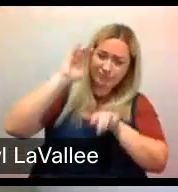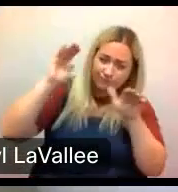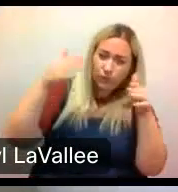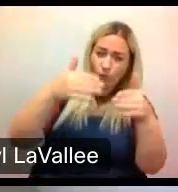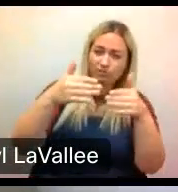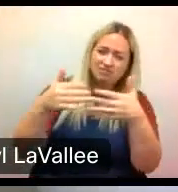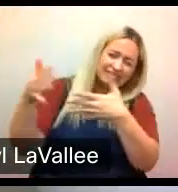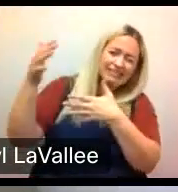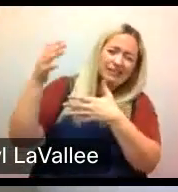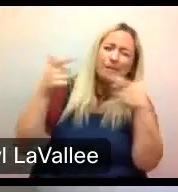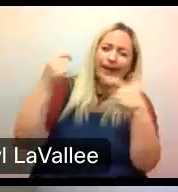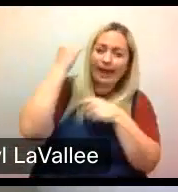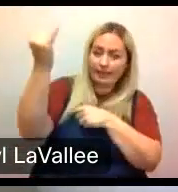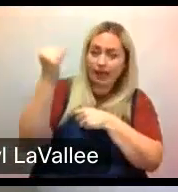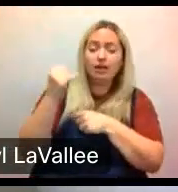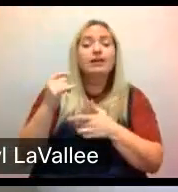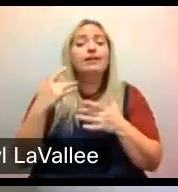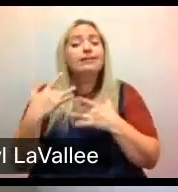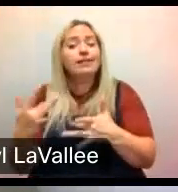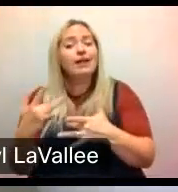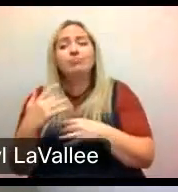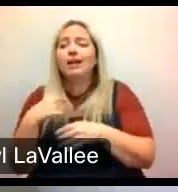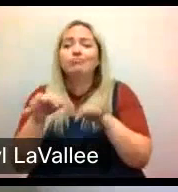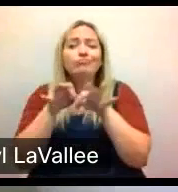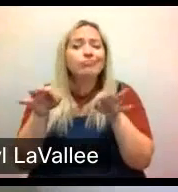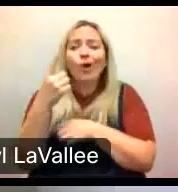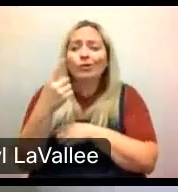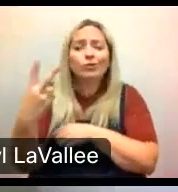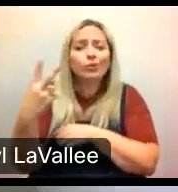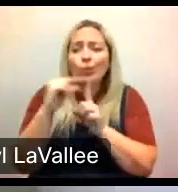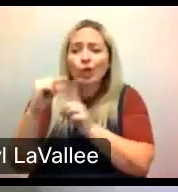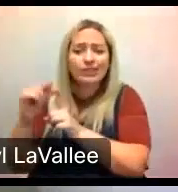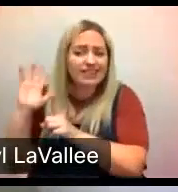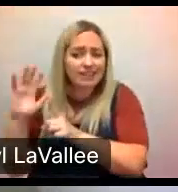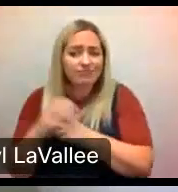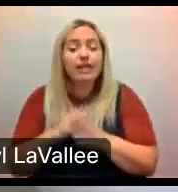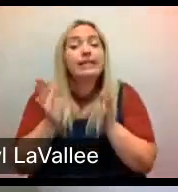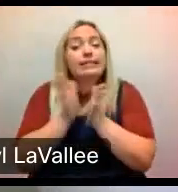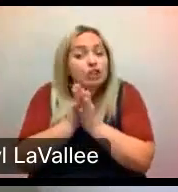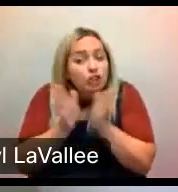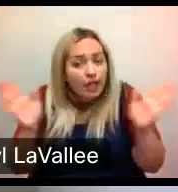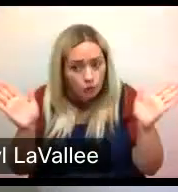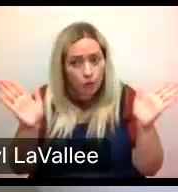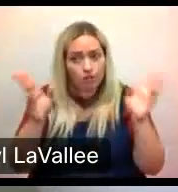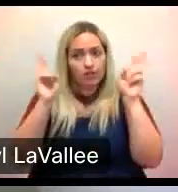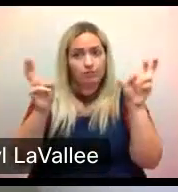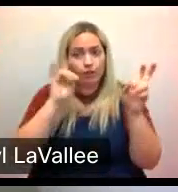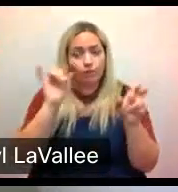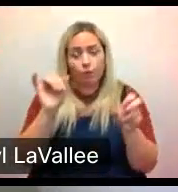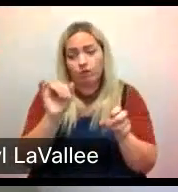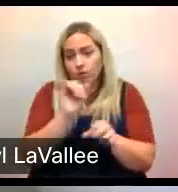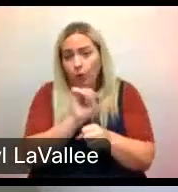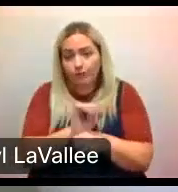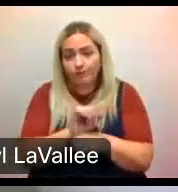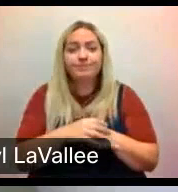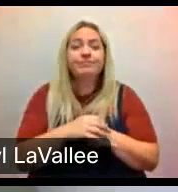idea. We could usually express that in 1 or 2 words. It's the general subject of a work. The